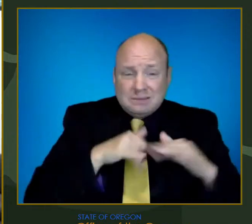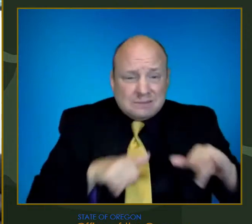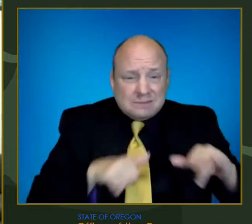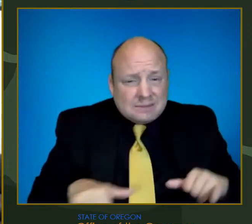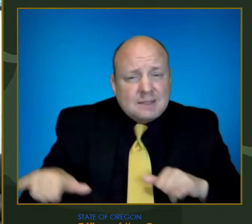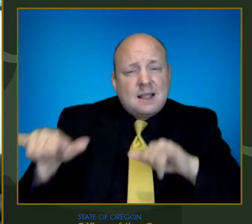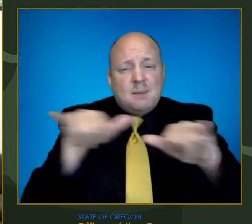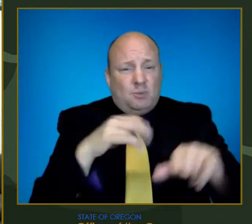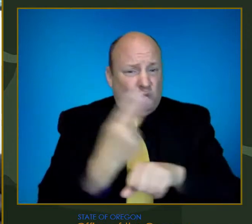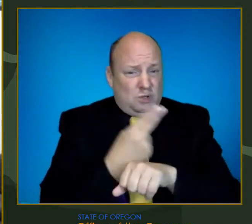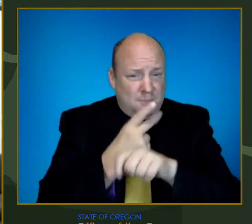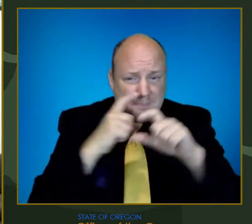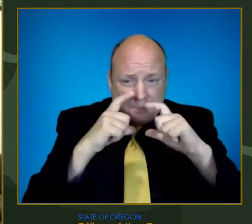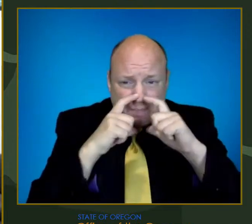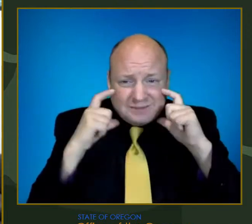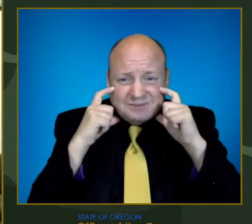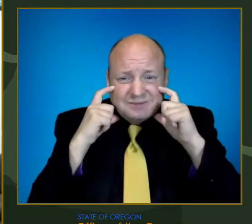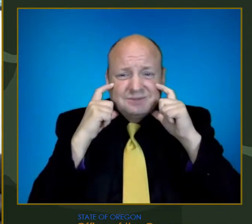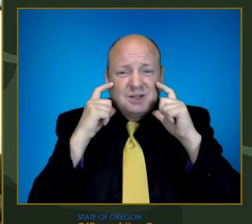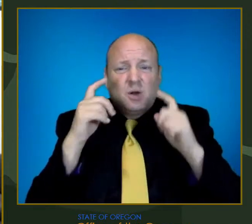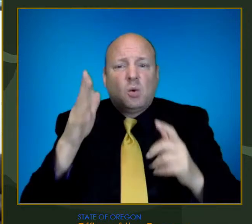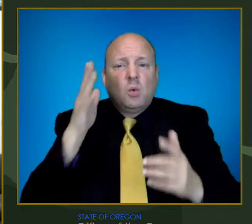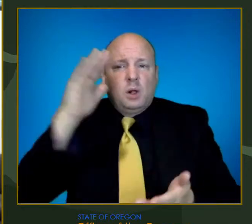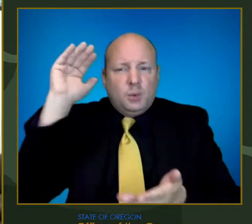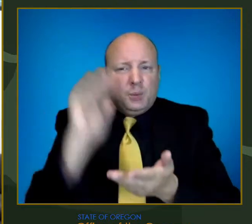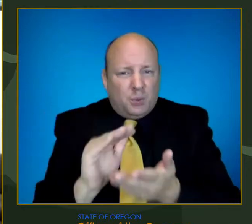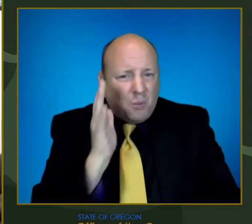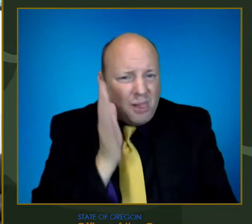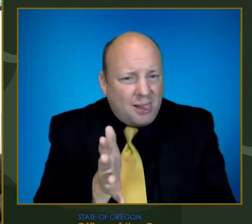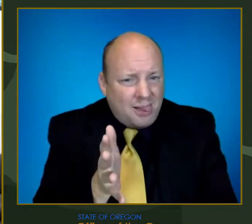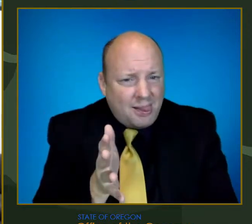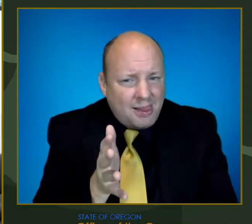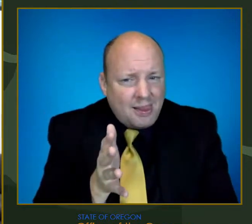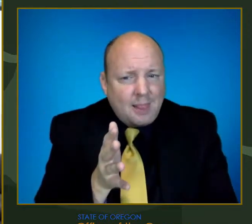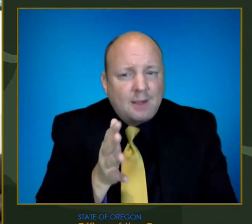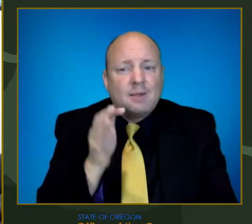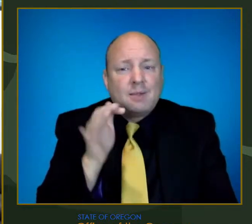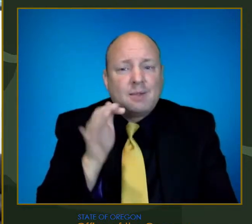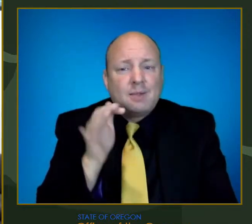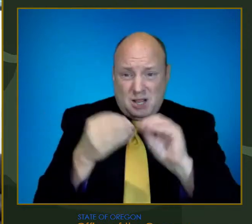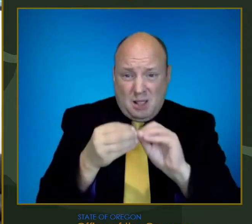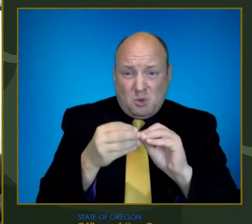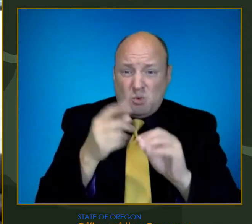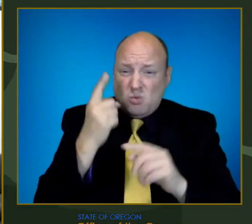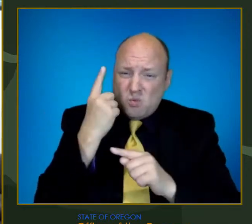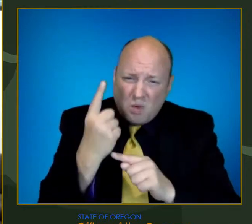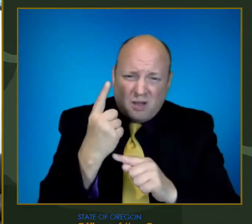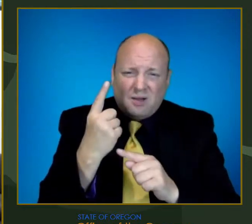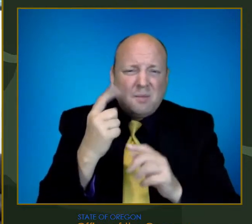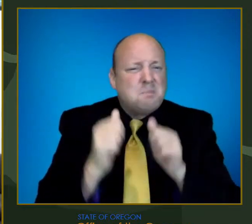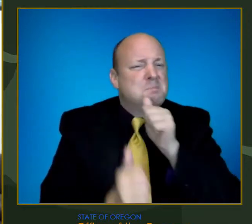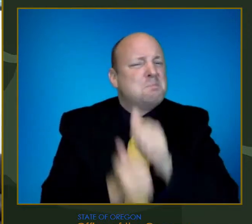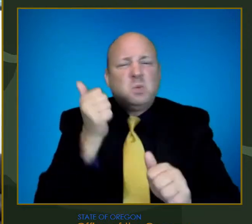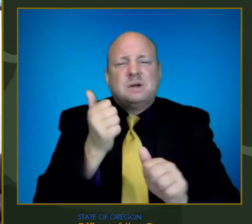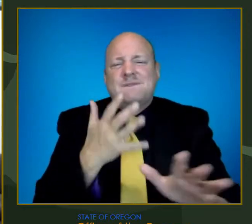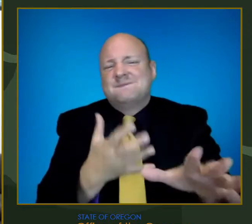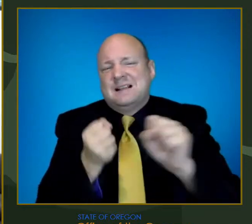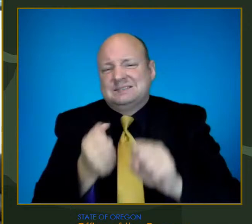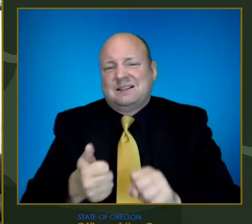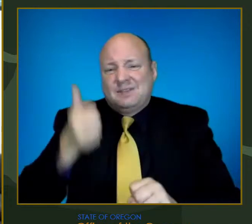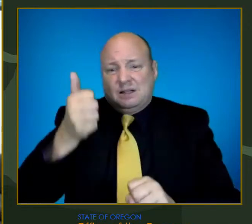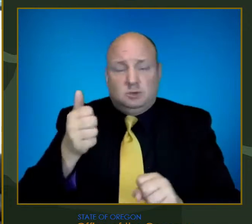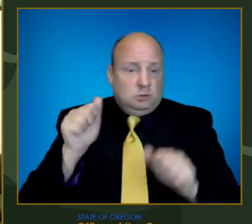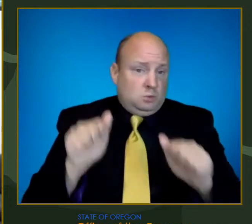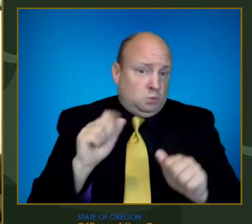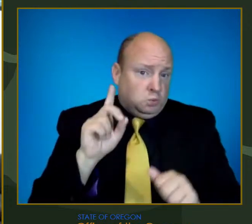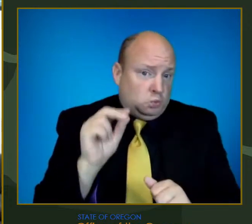on driving down the transmission of the disease. And that's the #1 fastest acting thing people can do right now. Can I